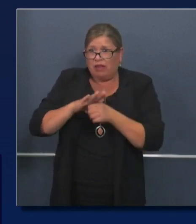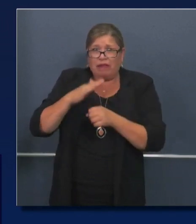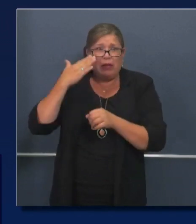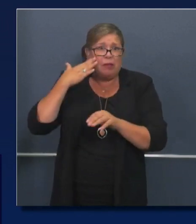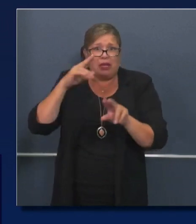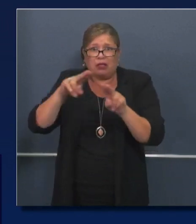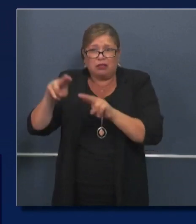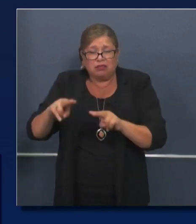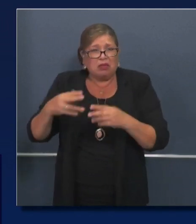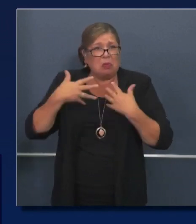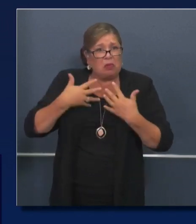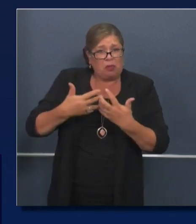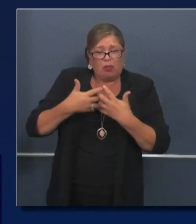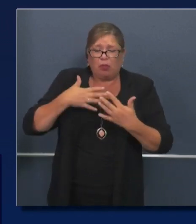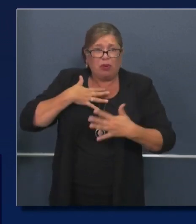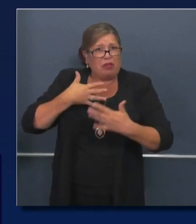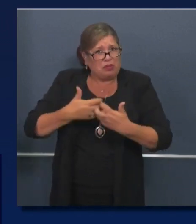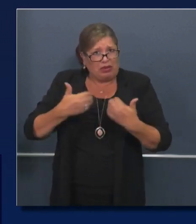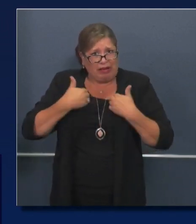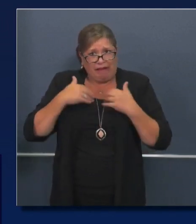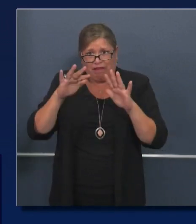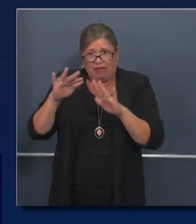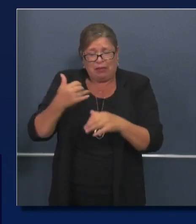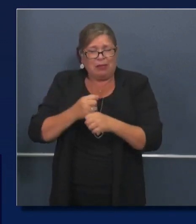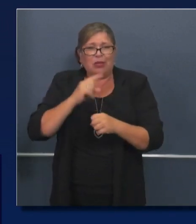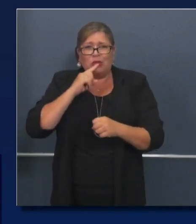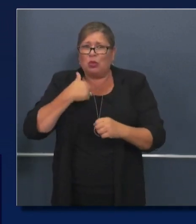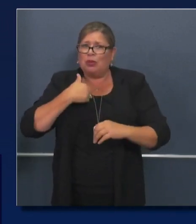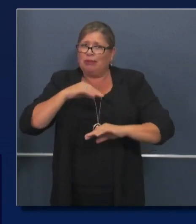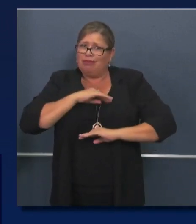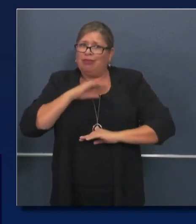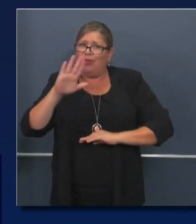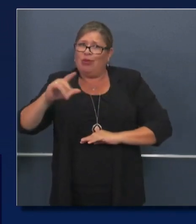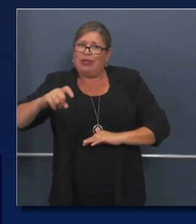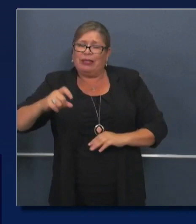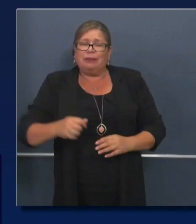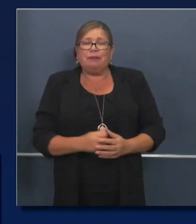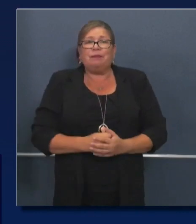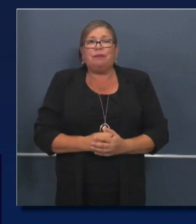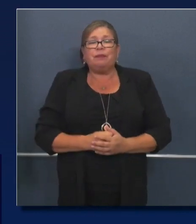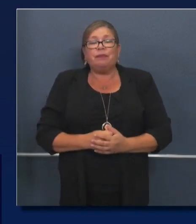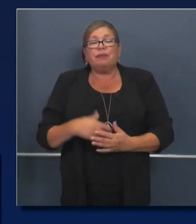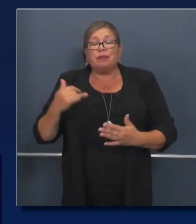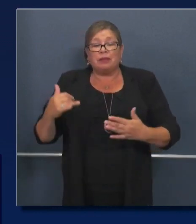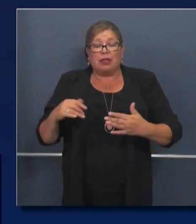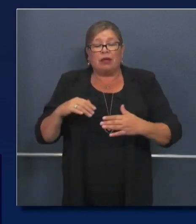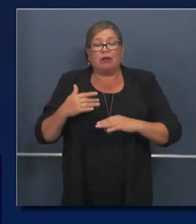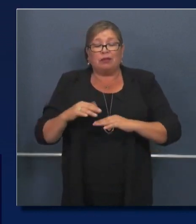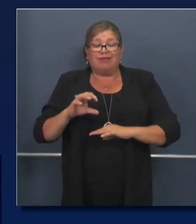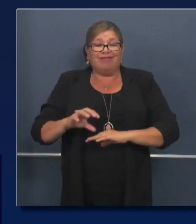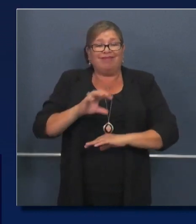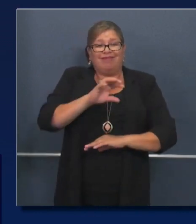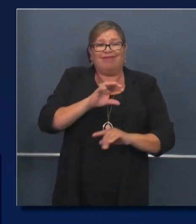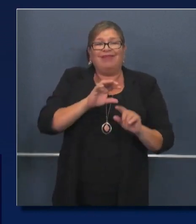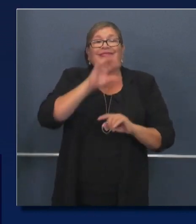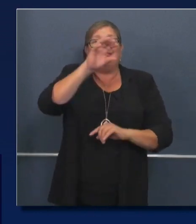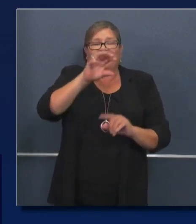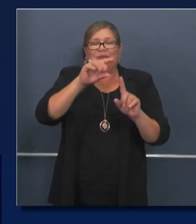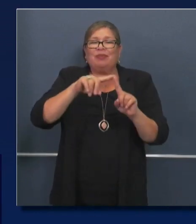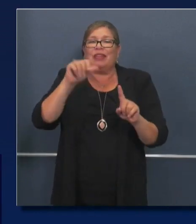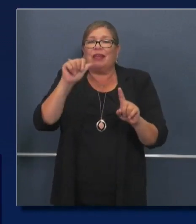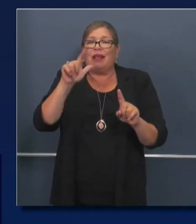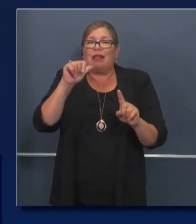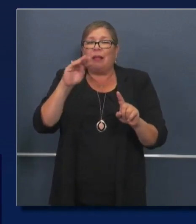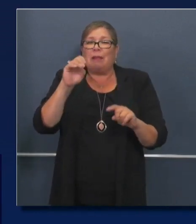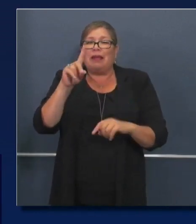people and those individuals in those communities. Let's go a little further north to Alameda County, where we see